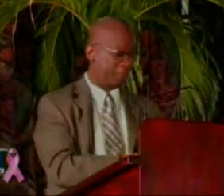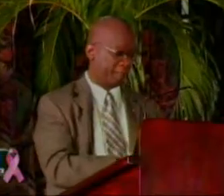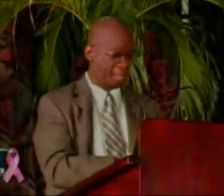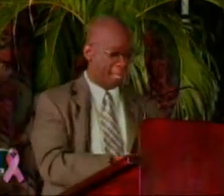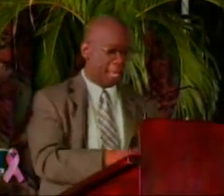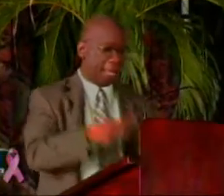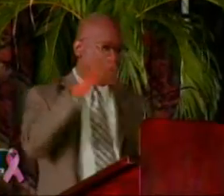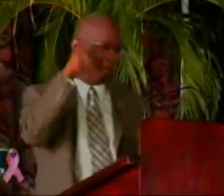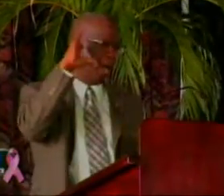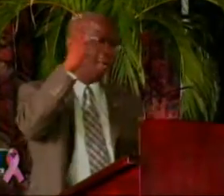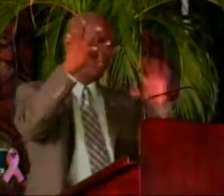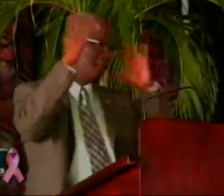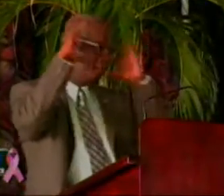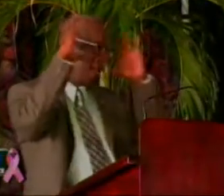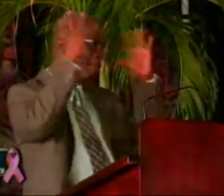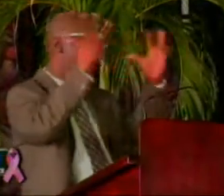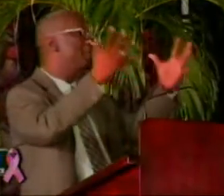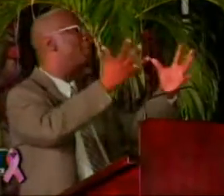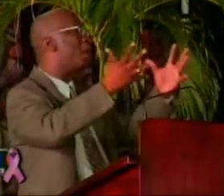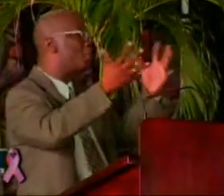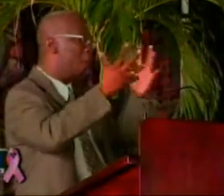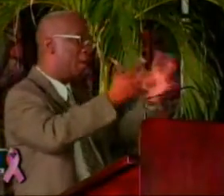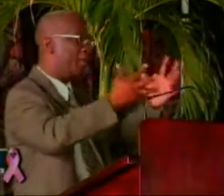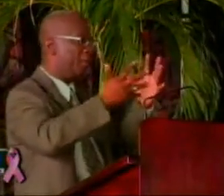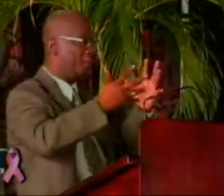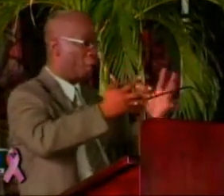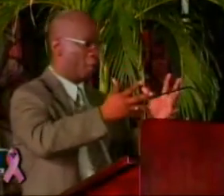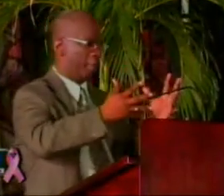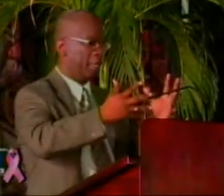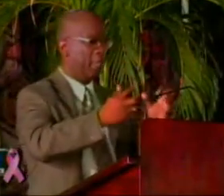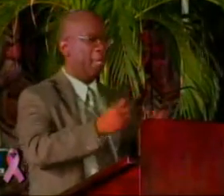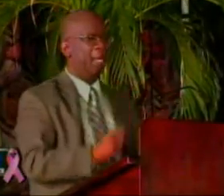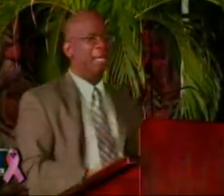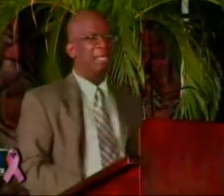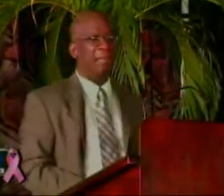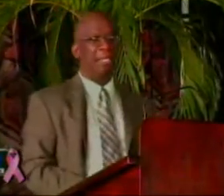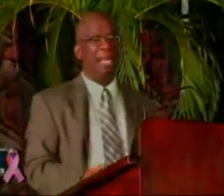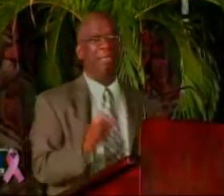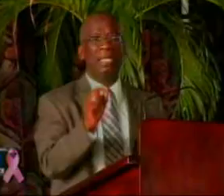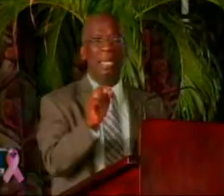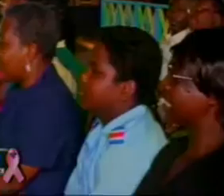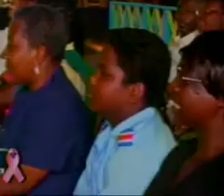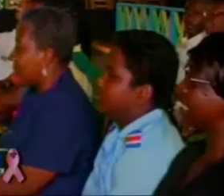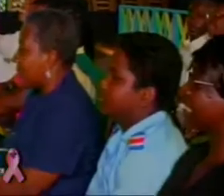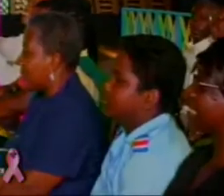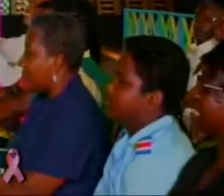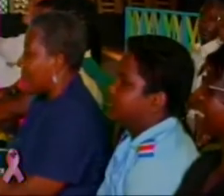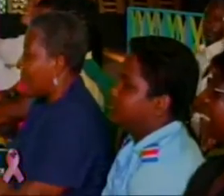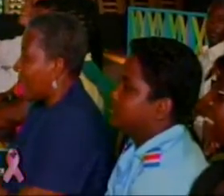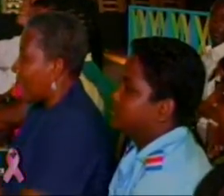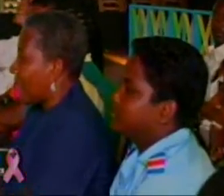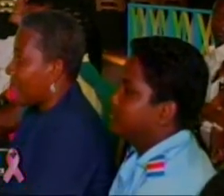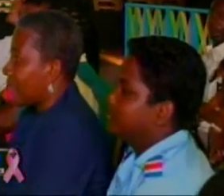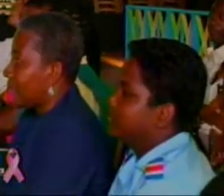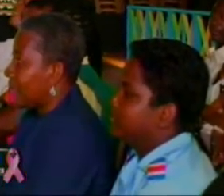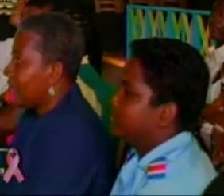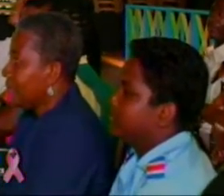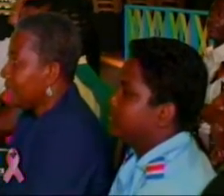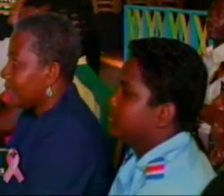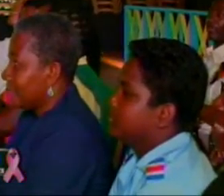pace, their minds, the way their minds are shaped and formed, can sometimes lead to intolerance of